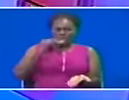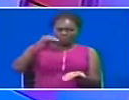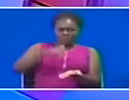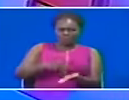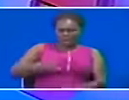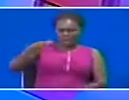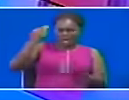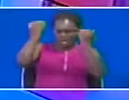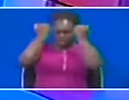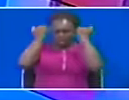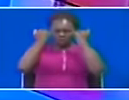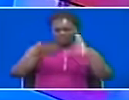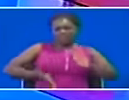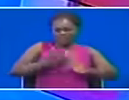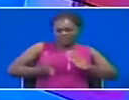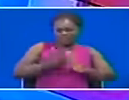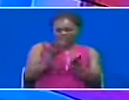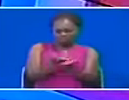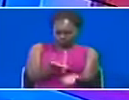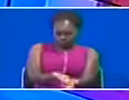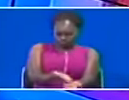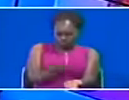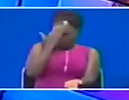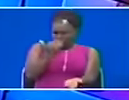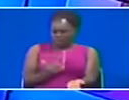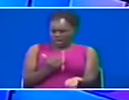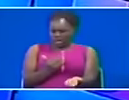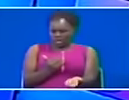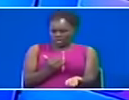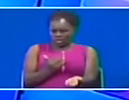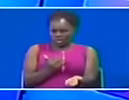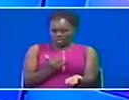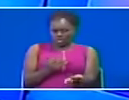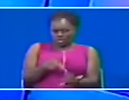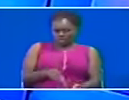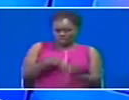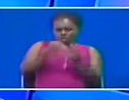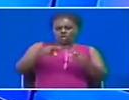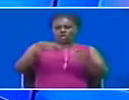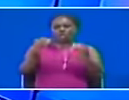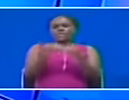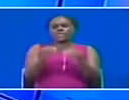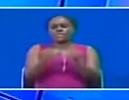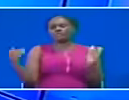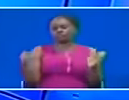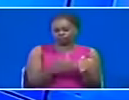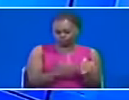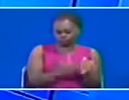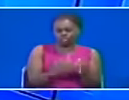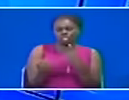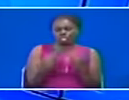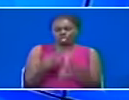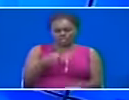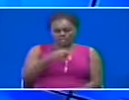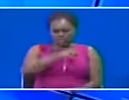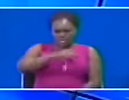the High Court, has made an urgent application, and that is to contest that special seating. We'll be speaking shortly to see a